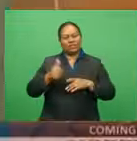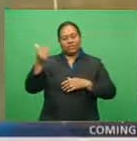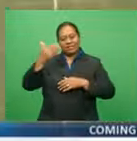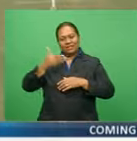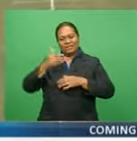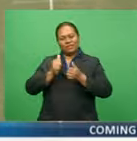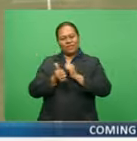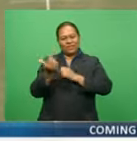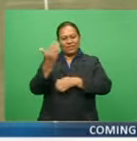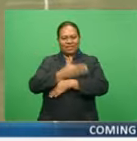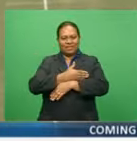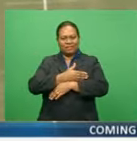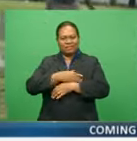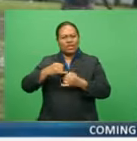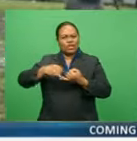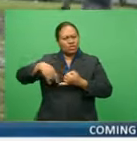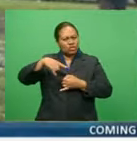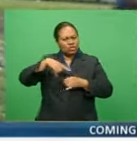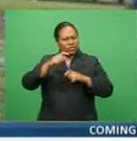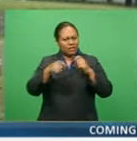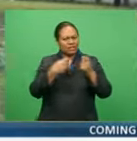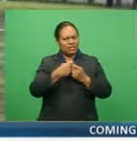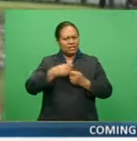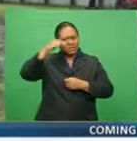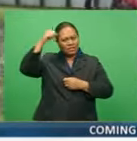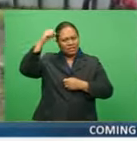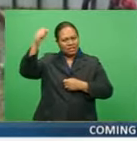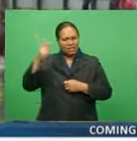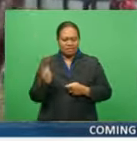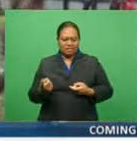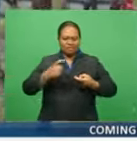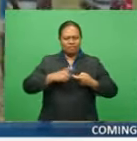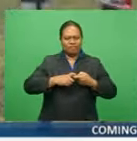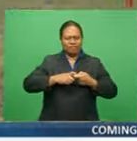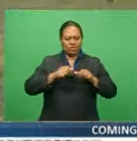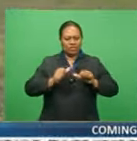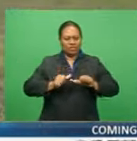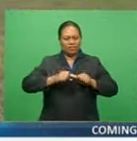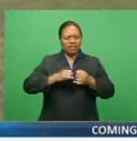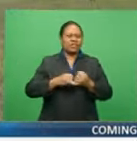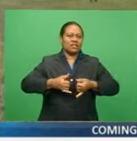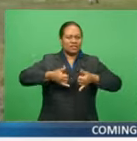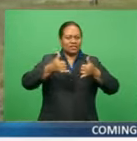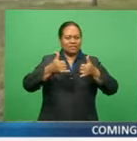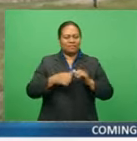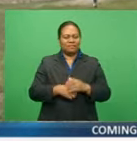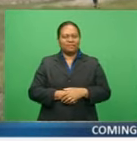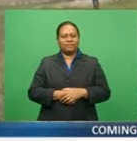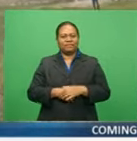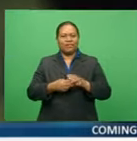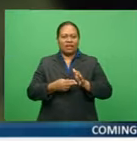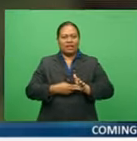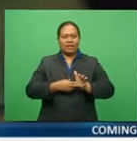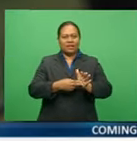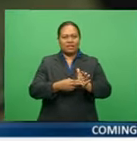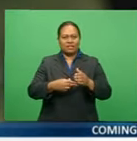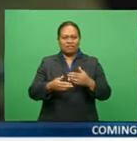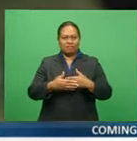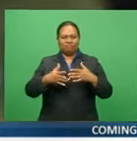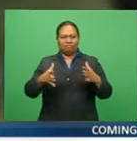tonight, Suva veterans eager for spot in Skipper Cup final team. And Nandi Open hailed